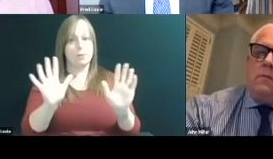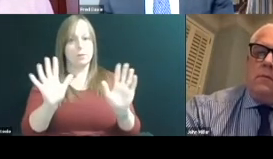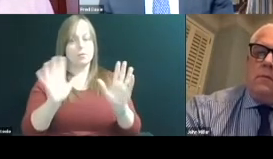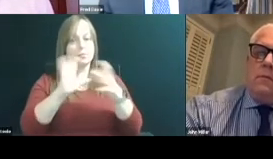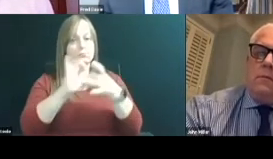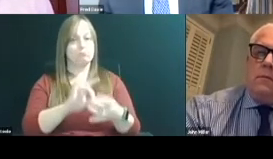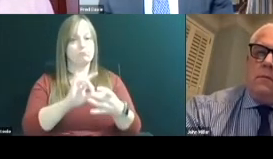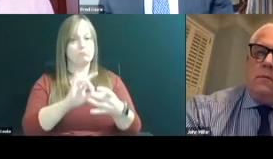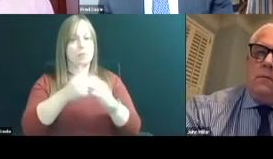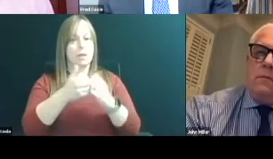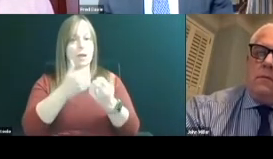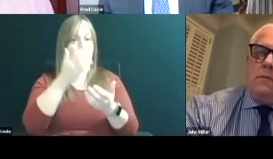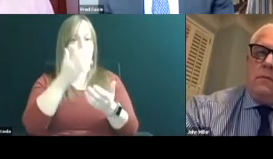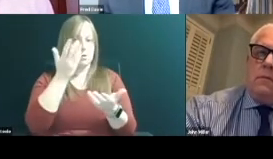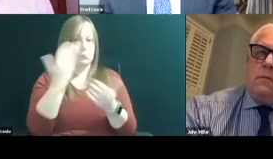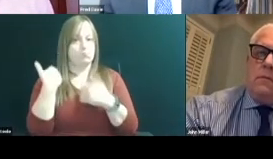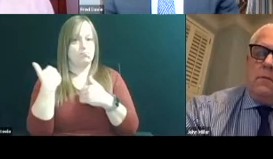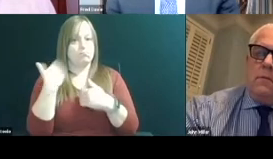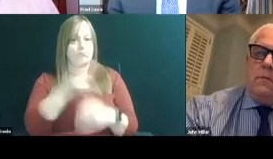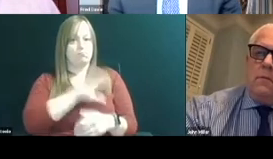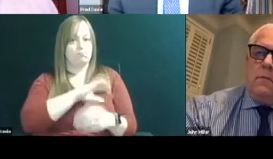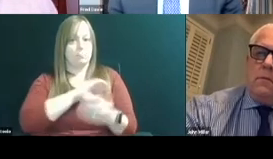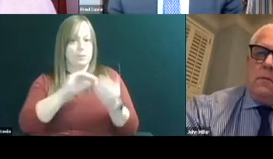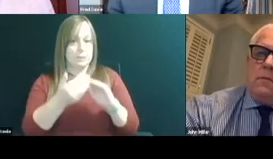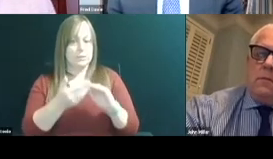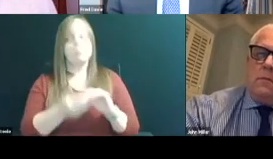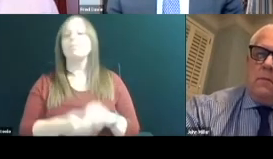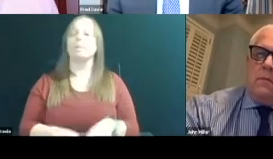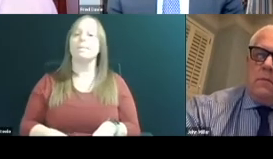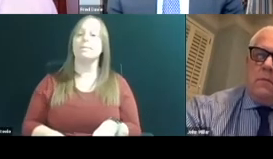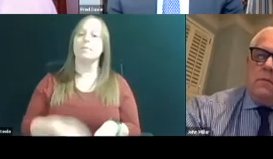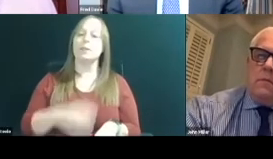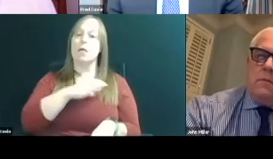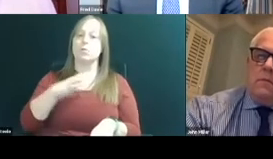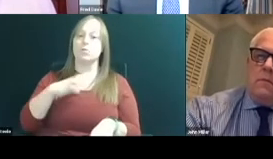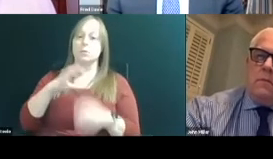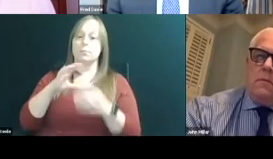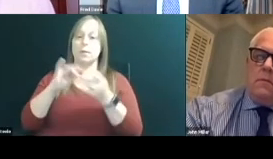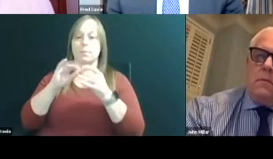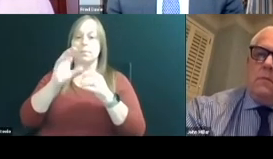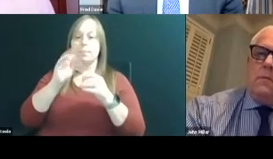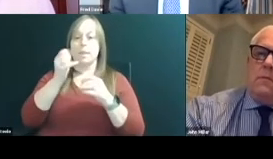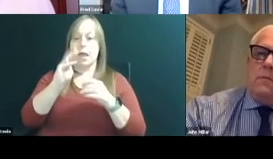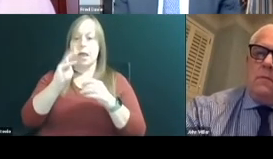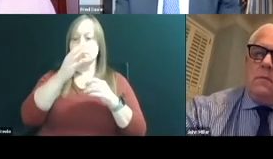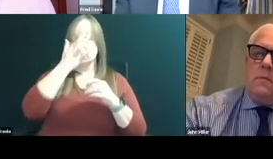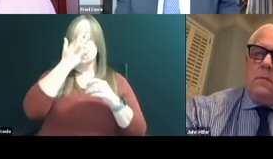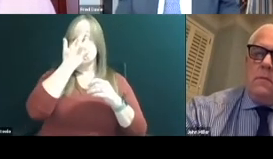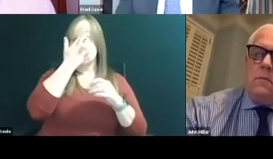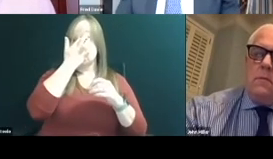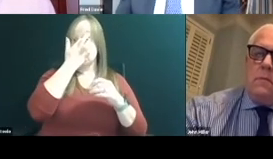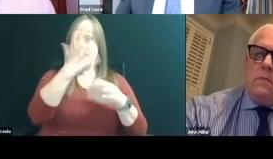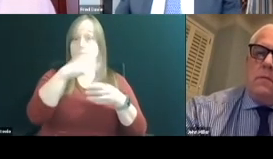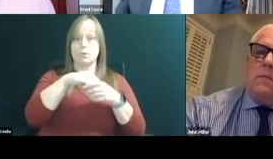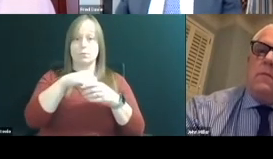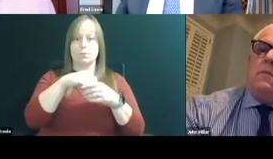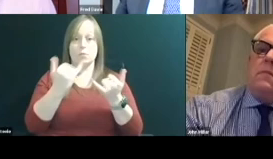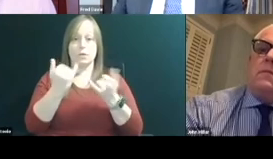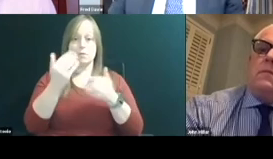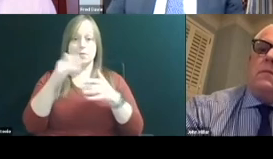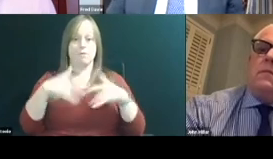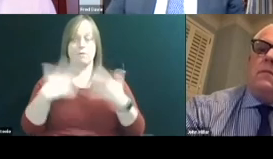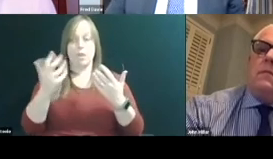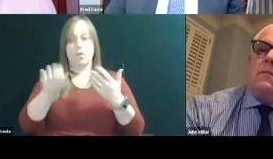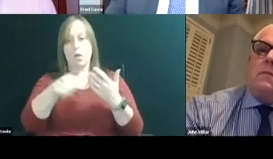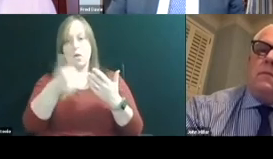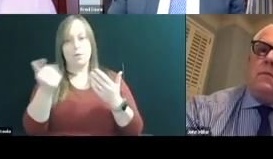in how we hold police accountable in this city. Now, Councilmember Adams, you've, including at today's event and obviously many